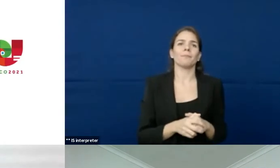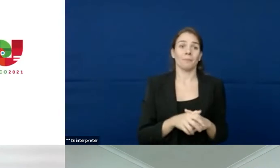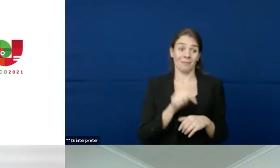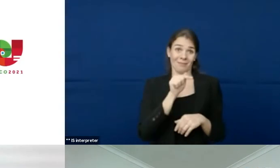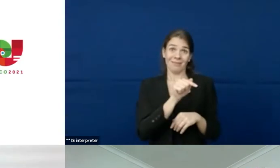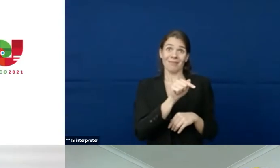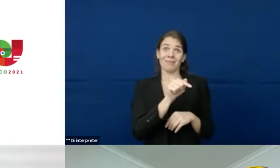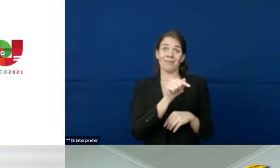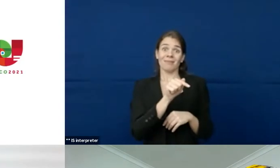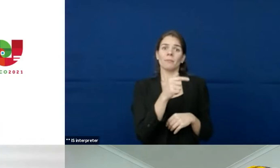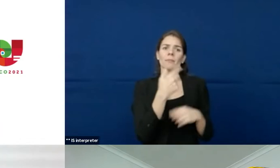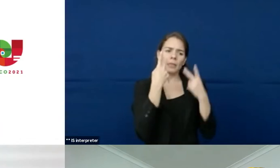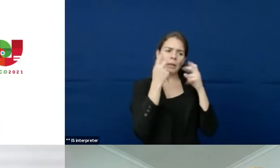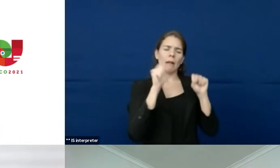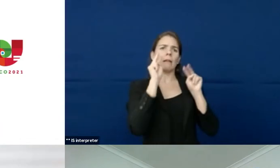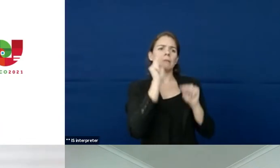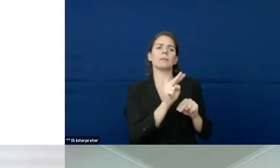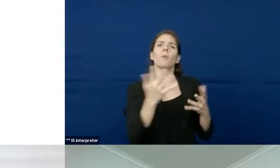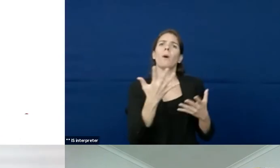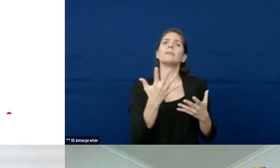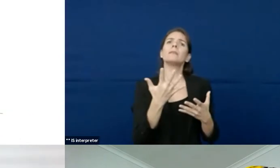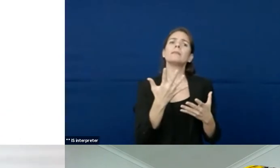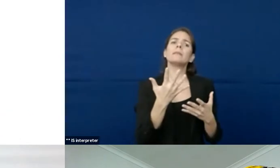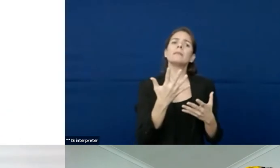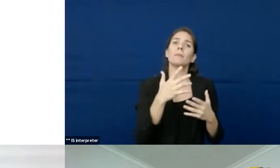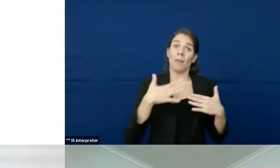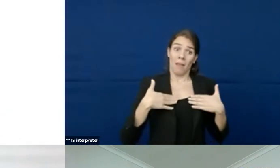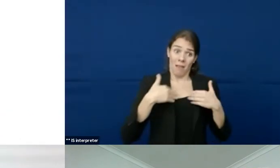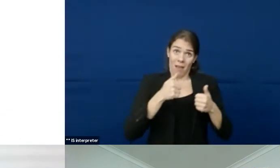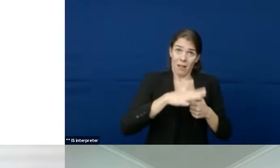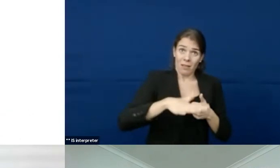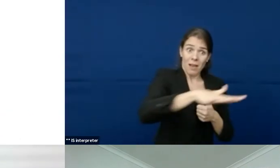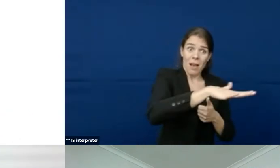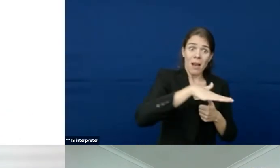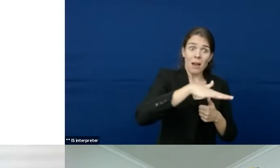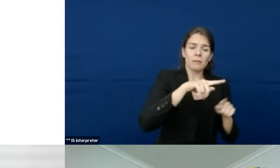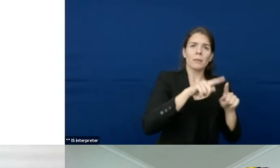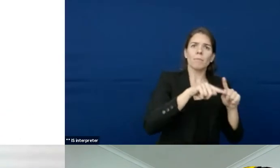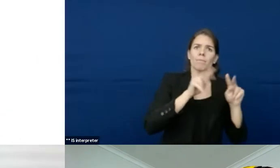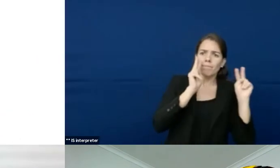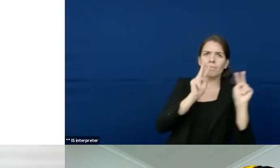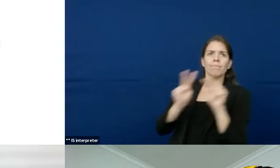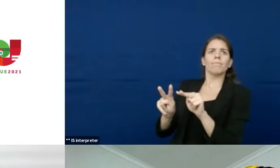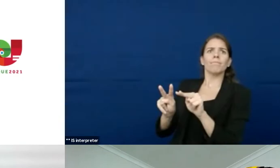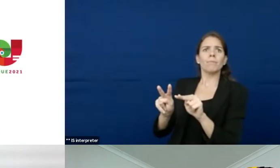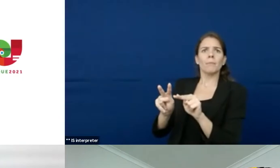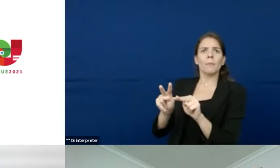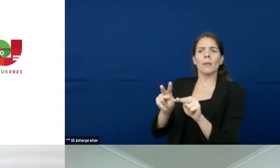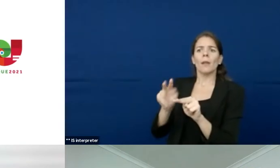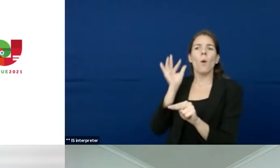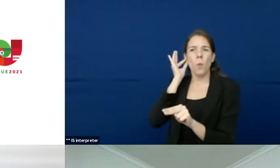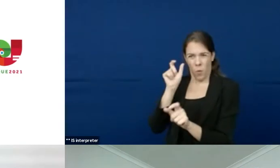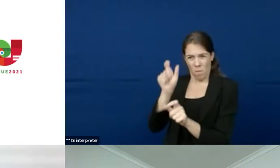forms for survivors of sexual assault and survivors of gender-based